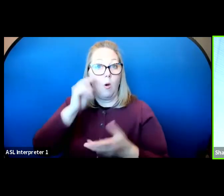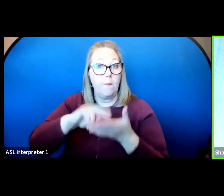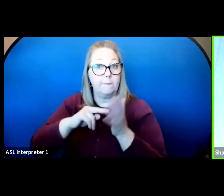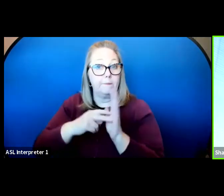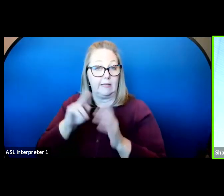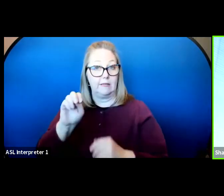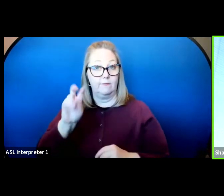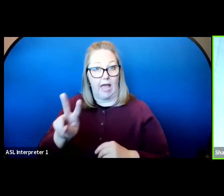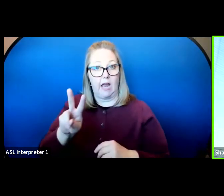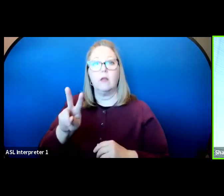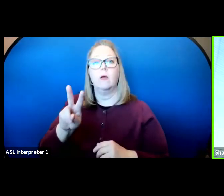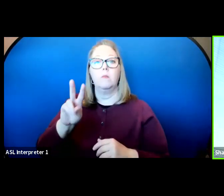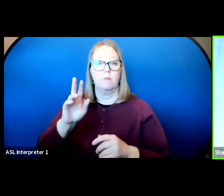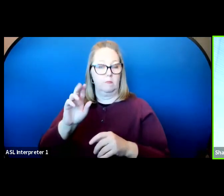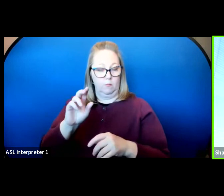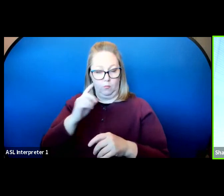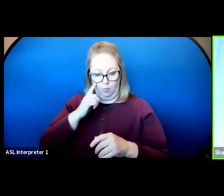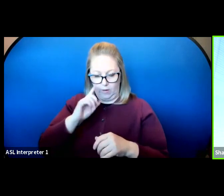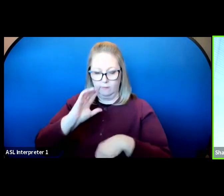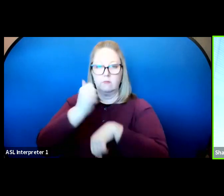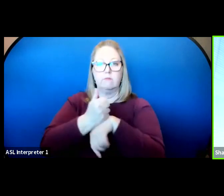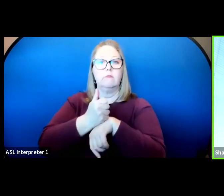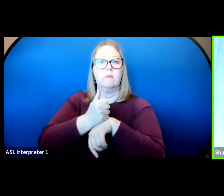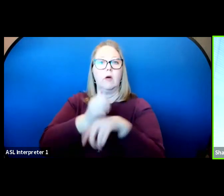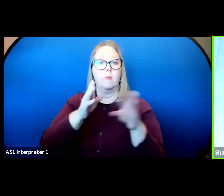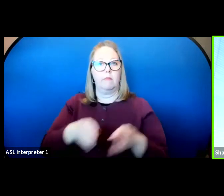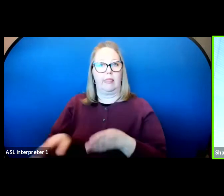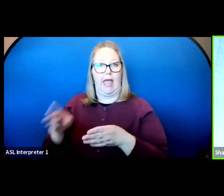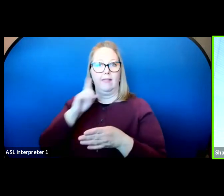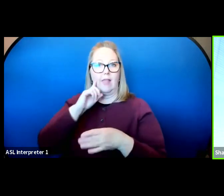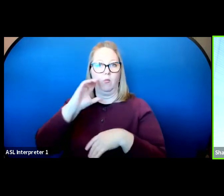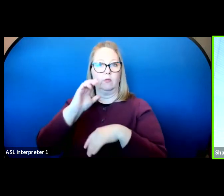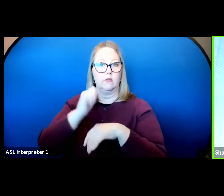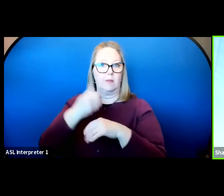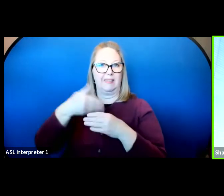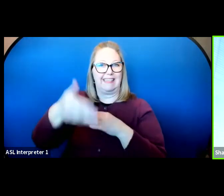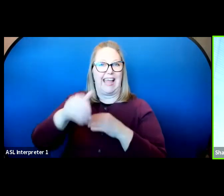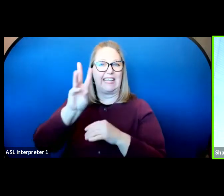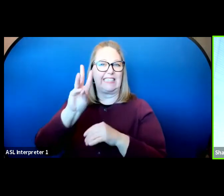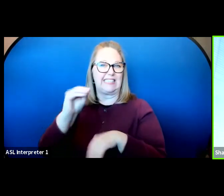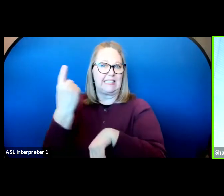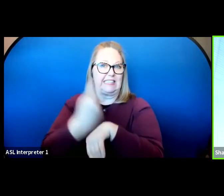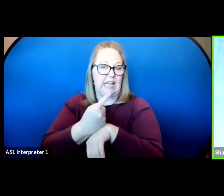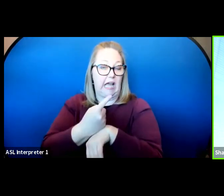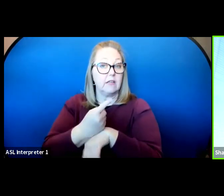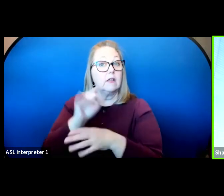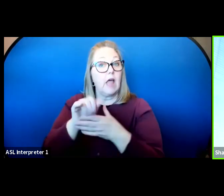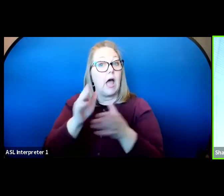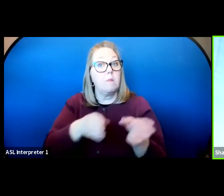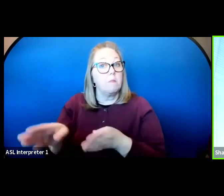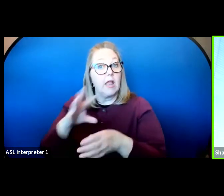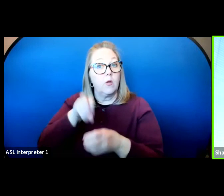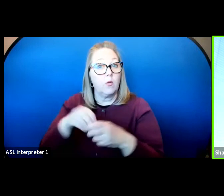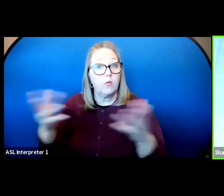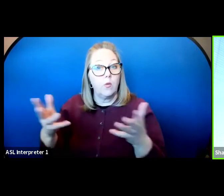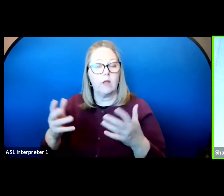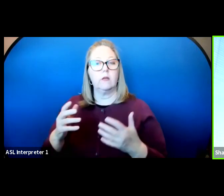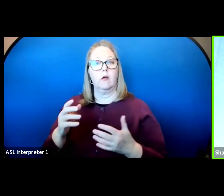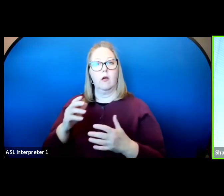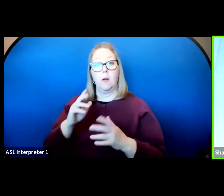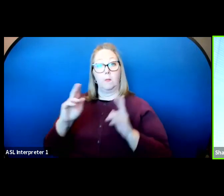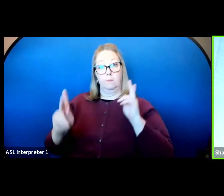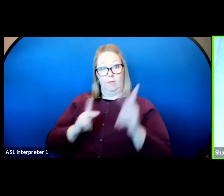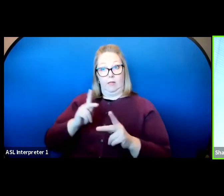develop a plan that we will implement over the next 60 days. Part of that plan will be to prioritize